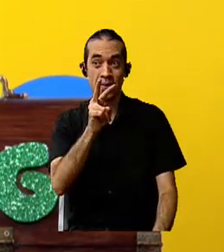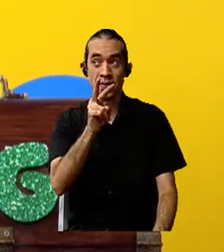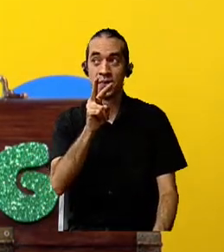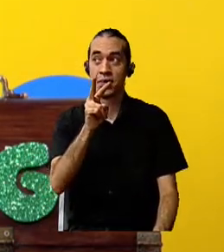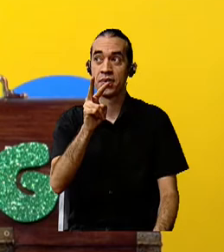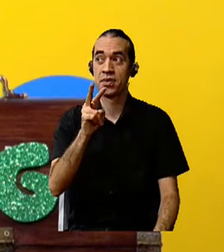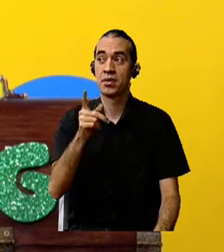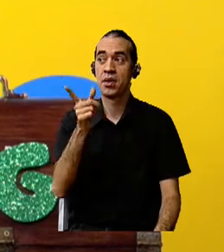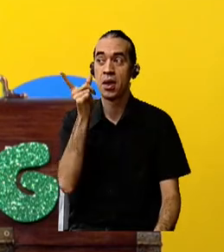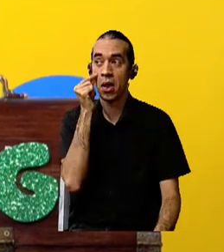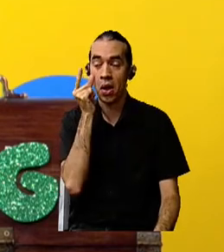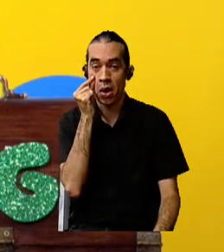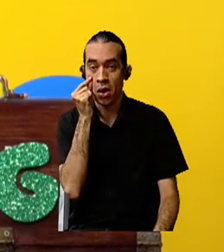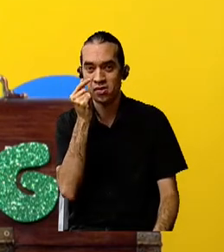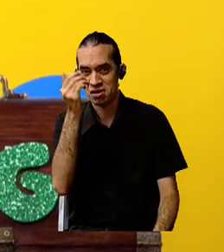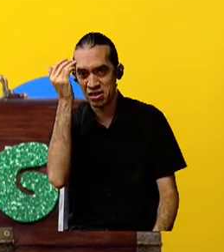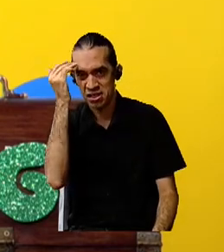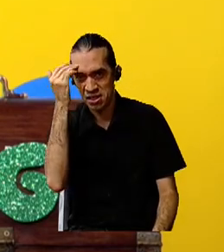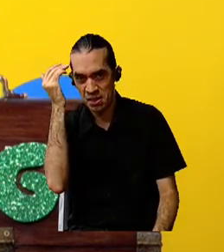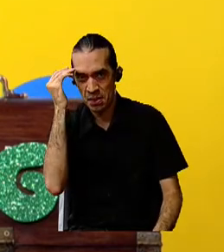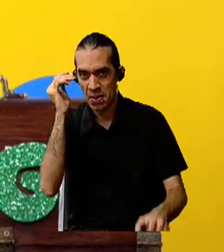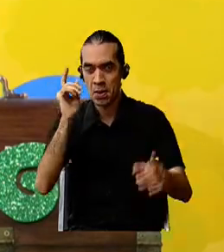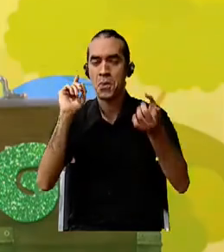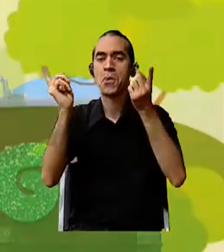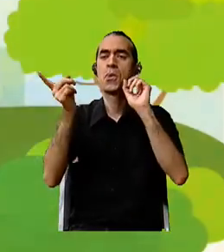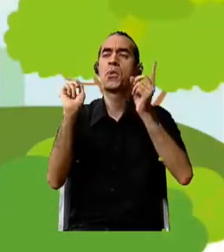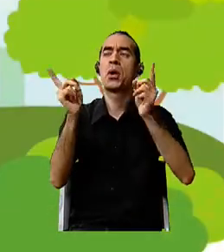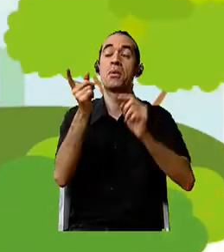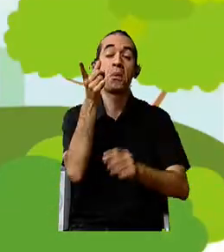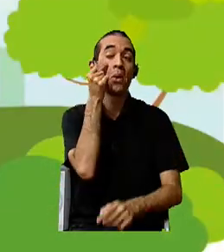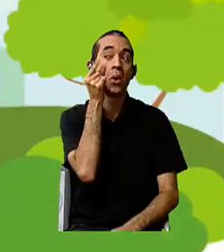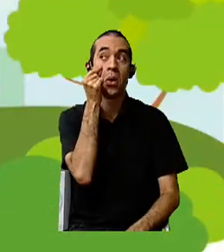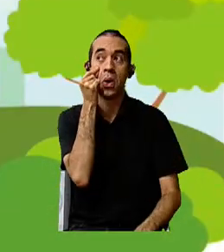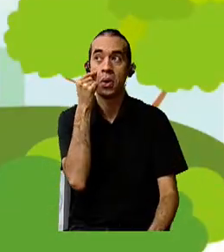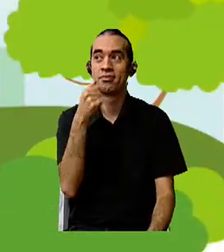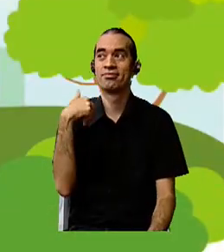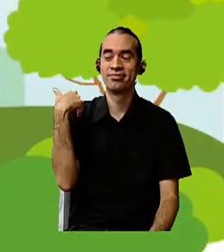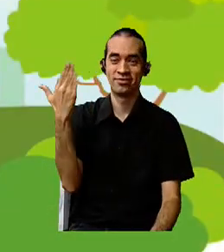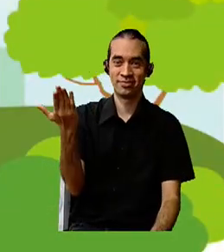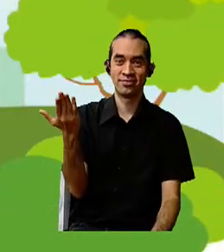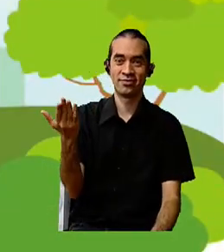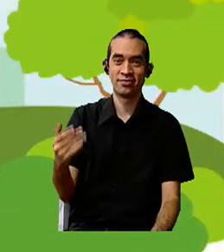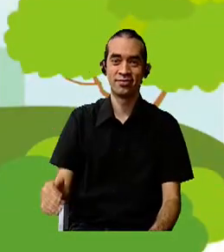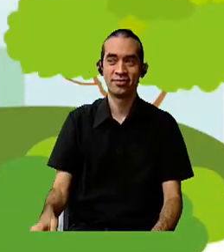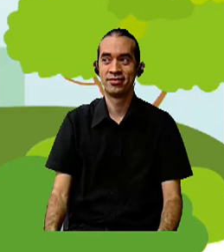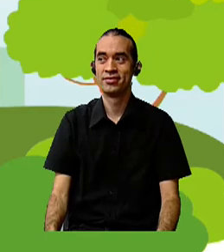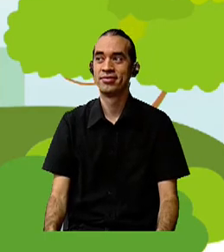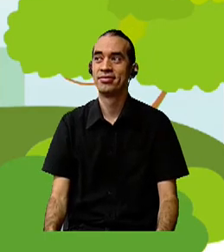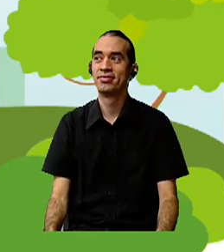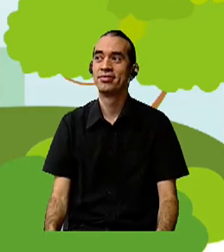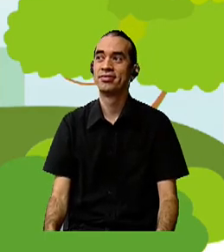Ah, let's see if you know that animal. Okay, here we go.